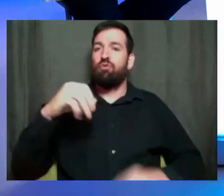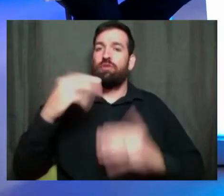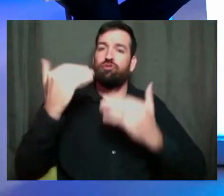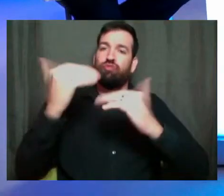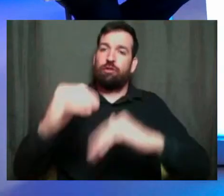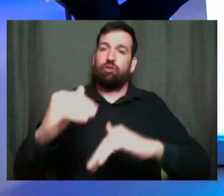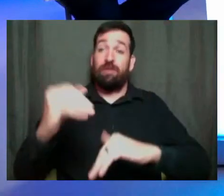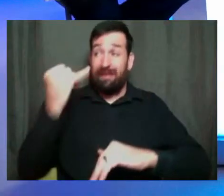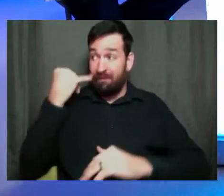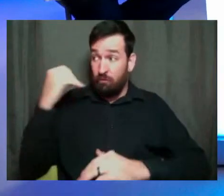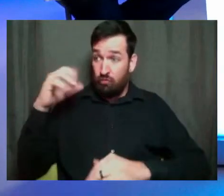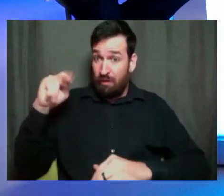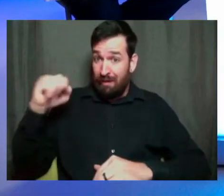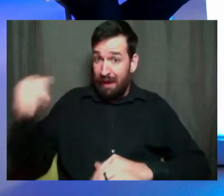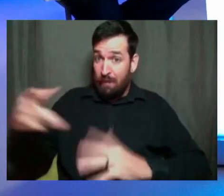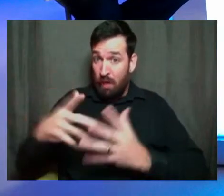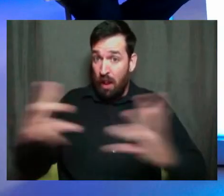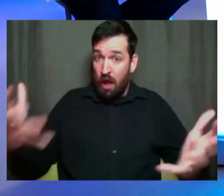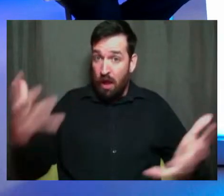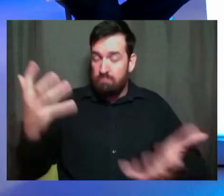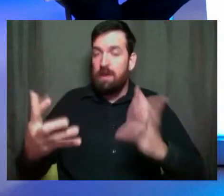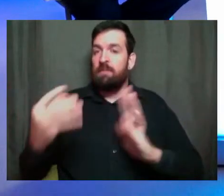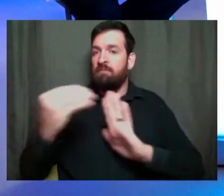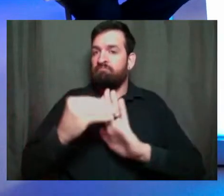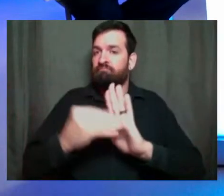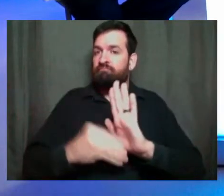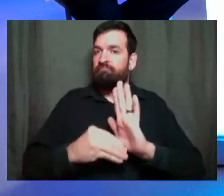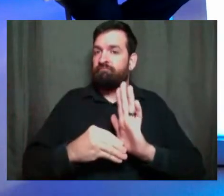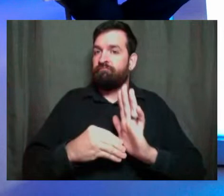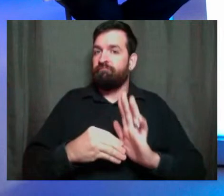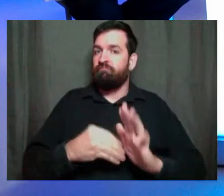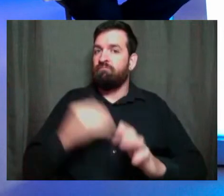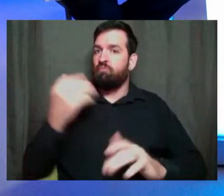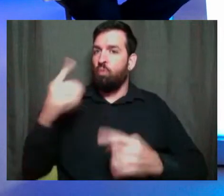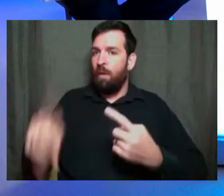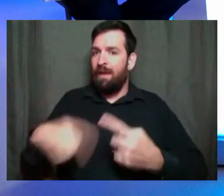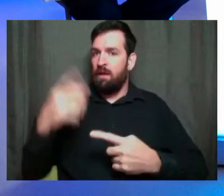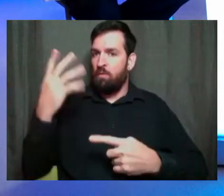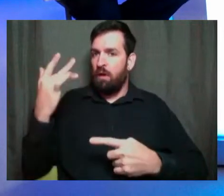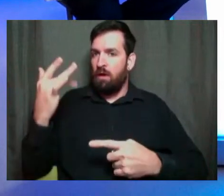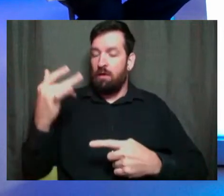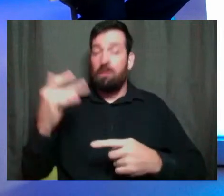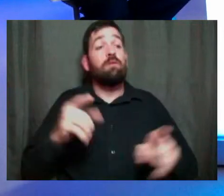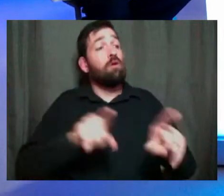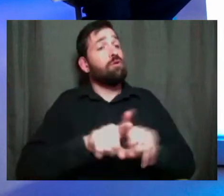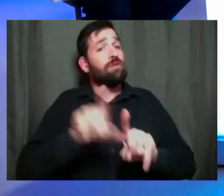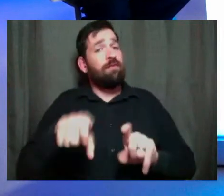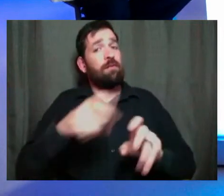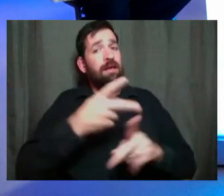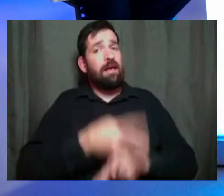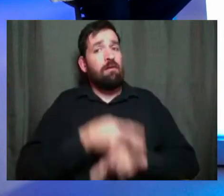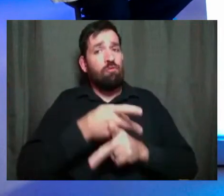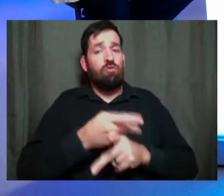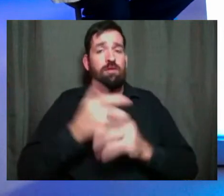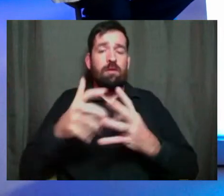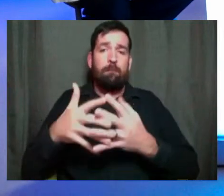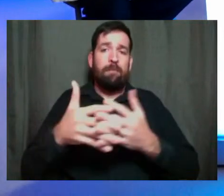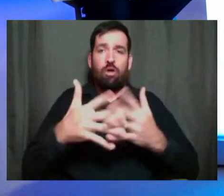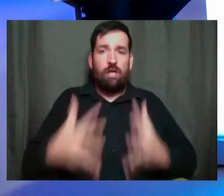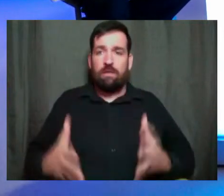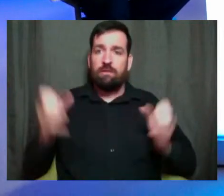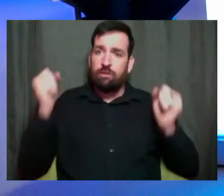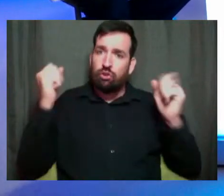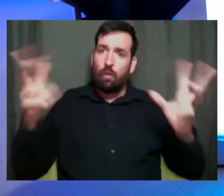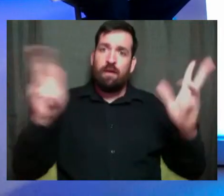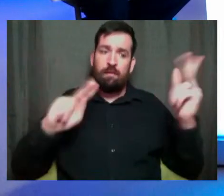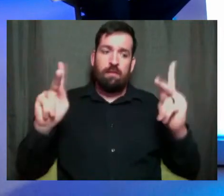lot, maybe make note of when and why you're When napping. and why you're napping. Well, That's can I just say, exactly the other thing I think we have to be careful with in America. So many people want a device to put